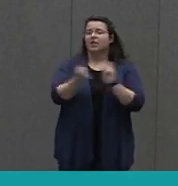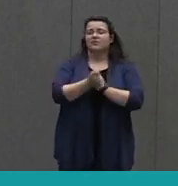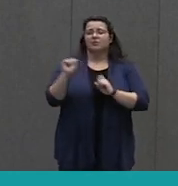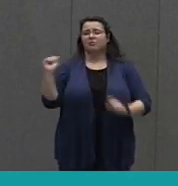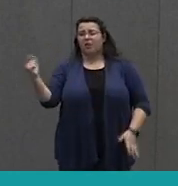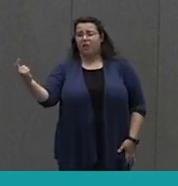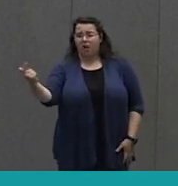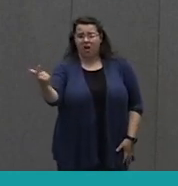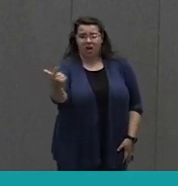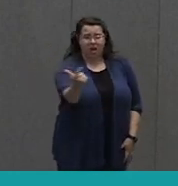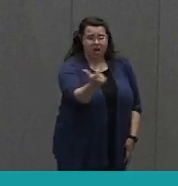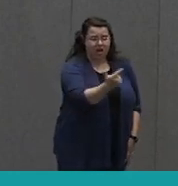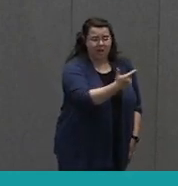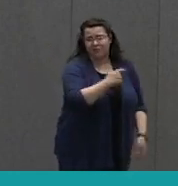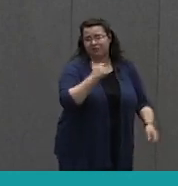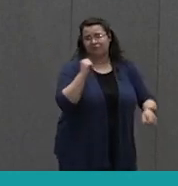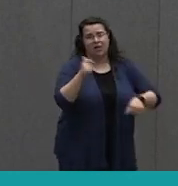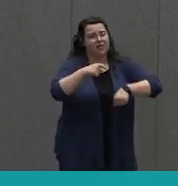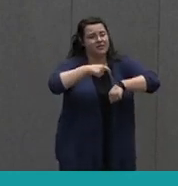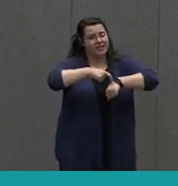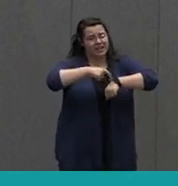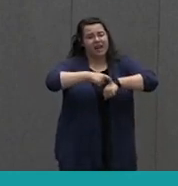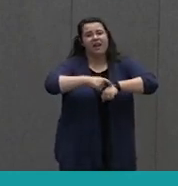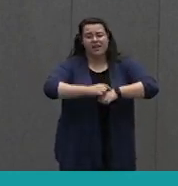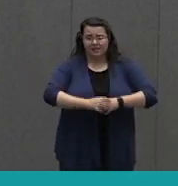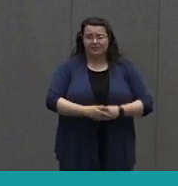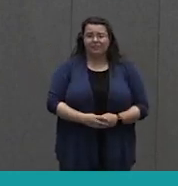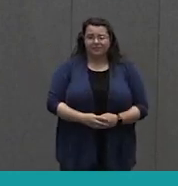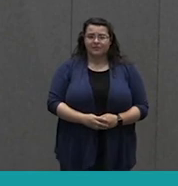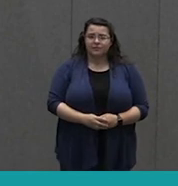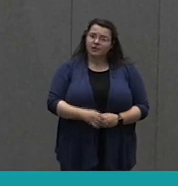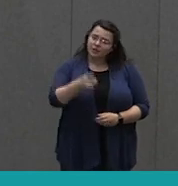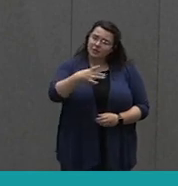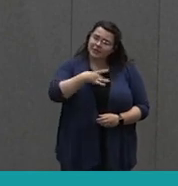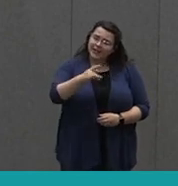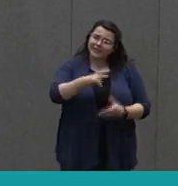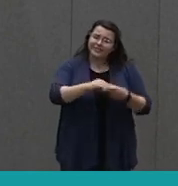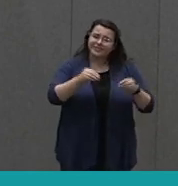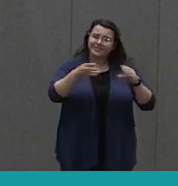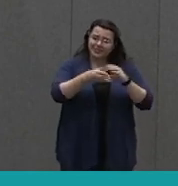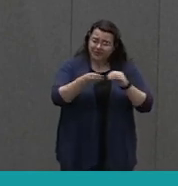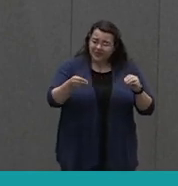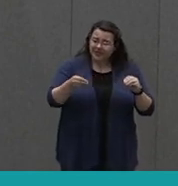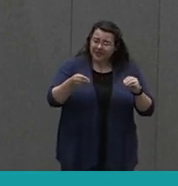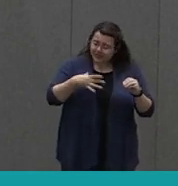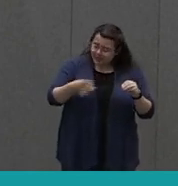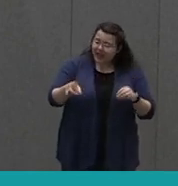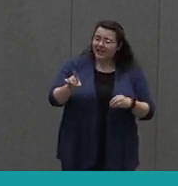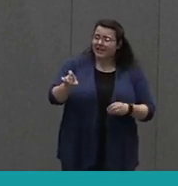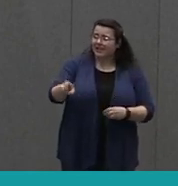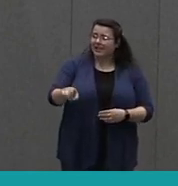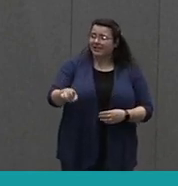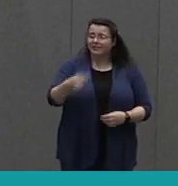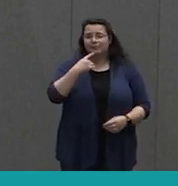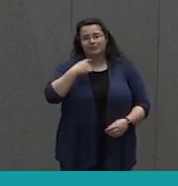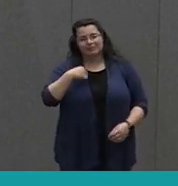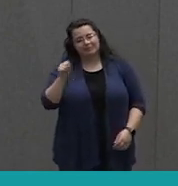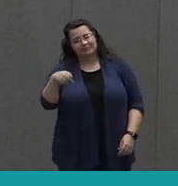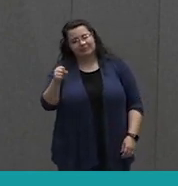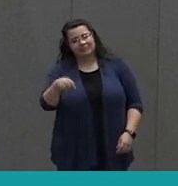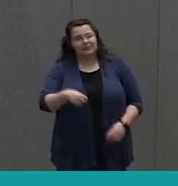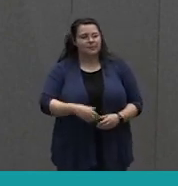The end. What a nice book that was. All about how